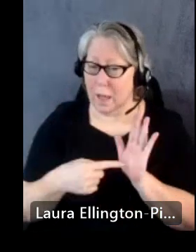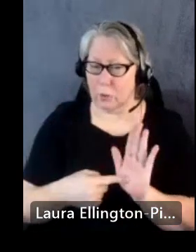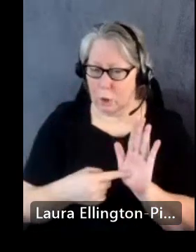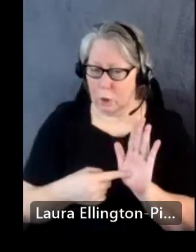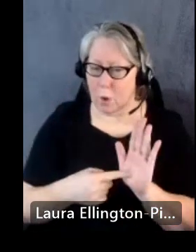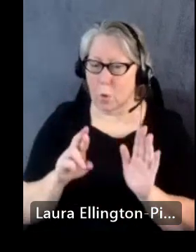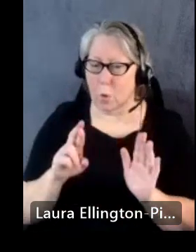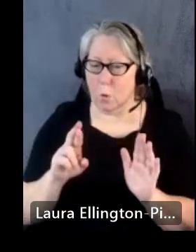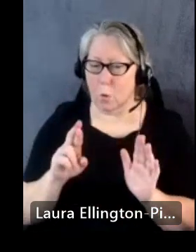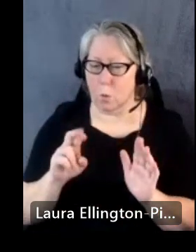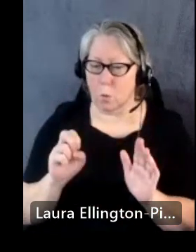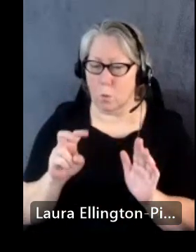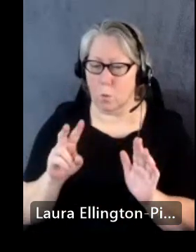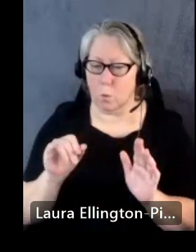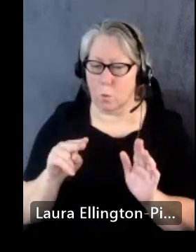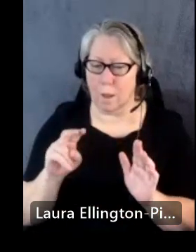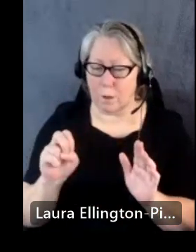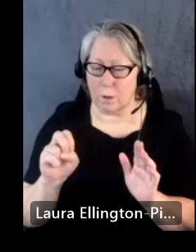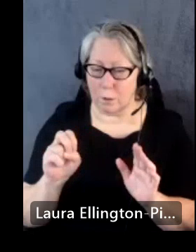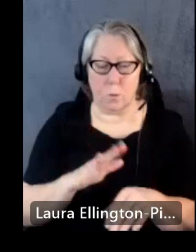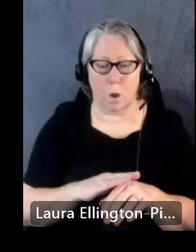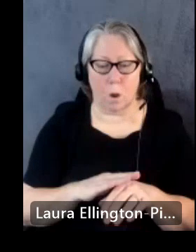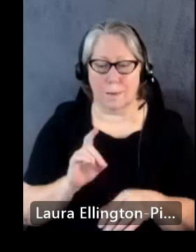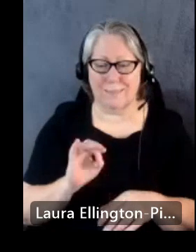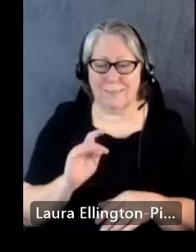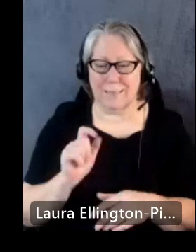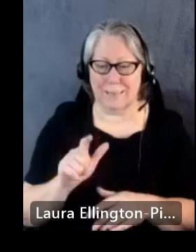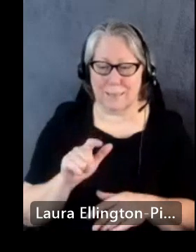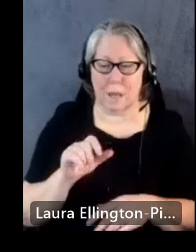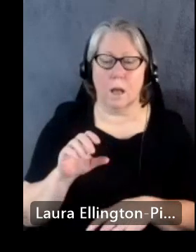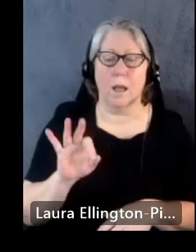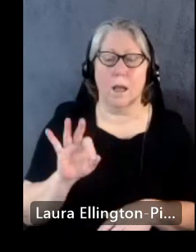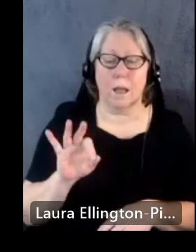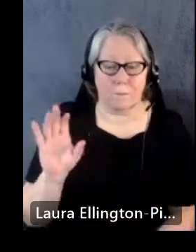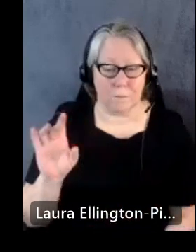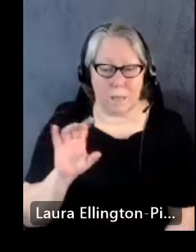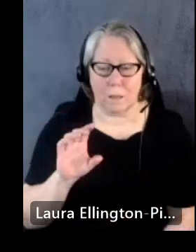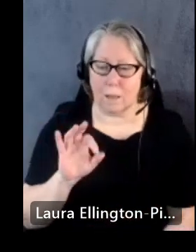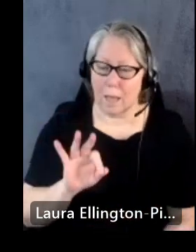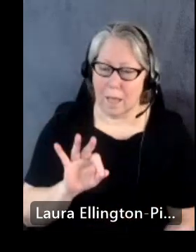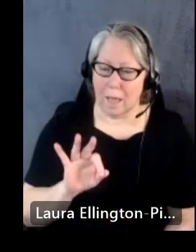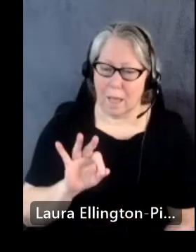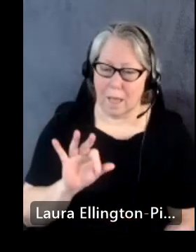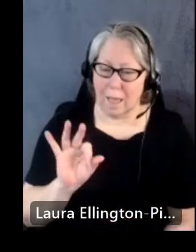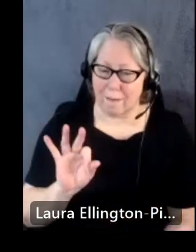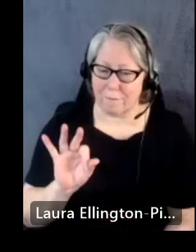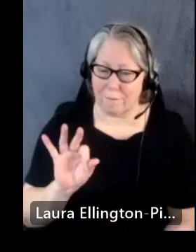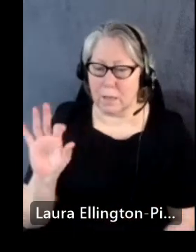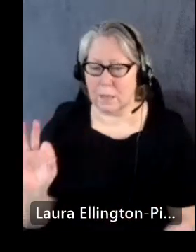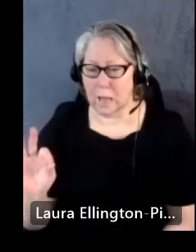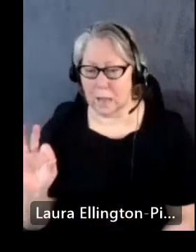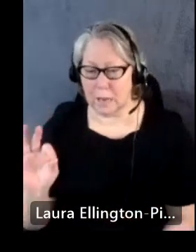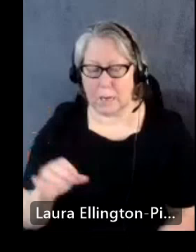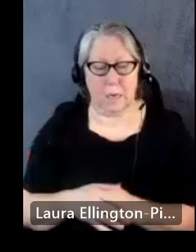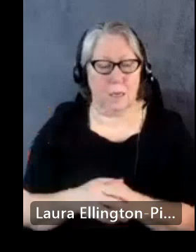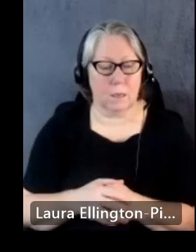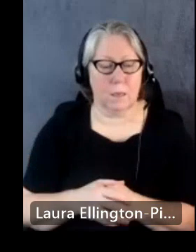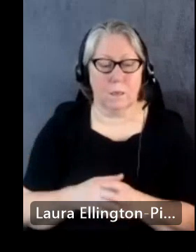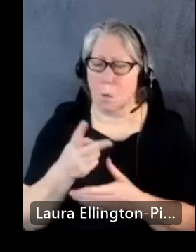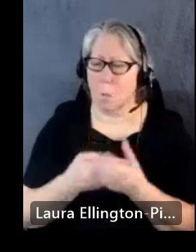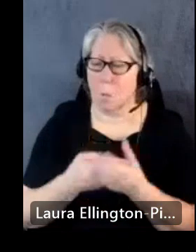detailed S9 report. So there's the S8, which is kind of your summary budget report of both sides, your appropriation and your